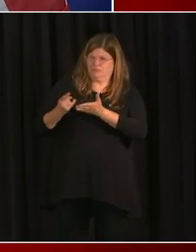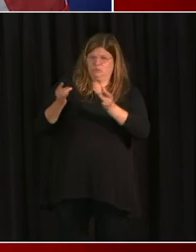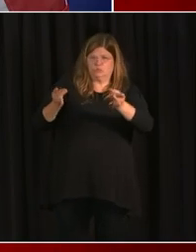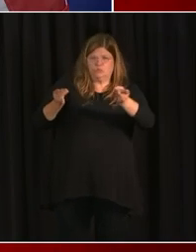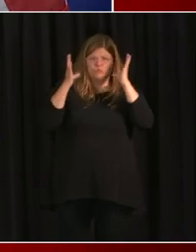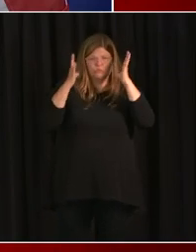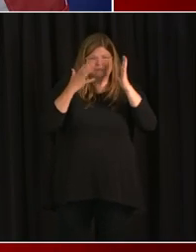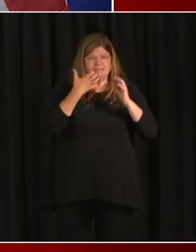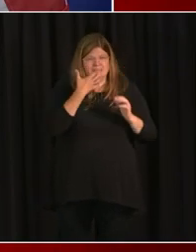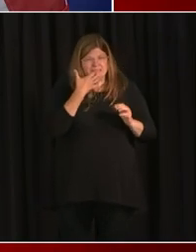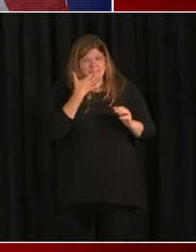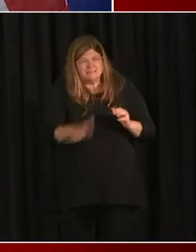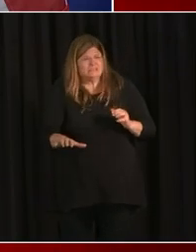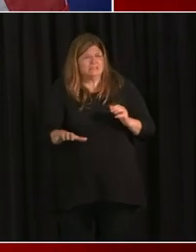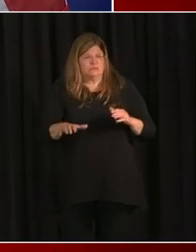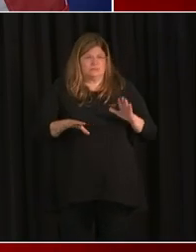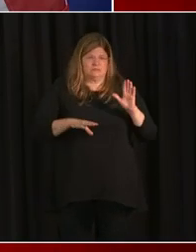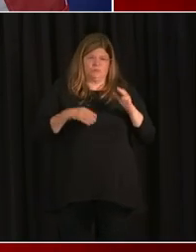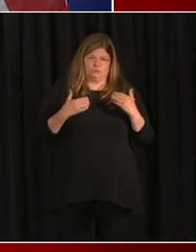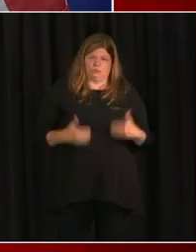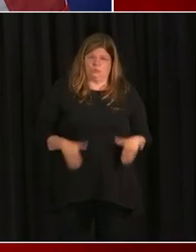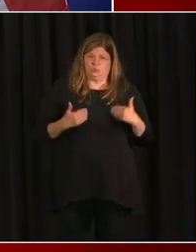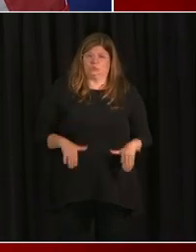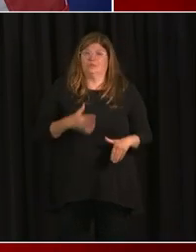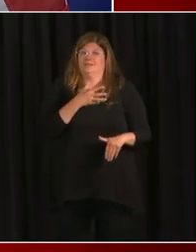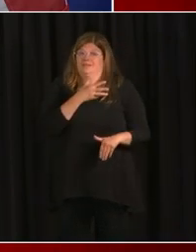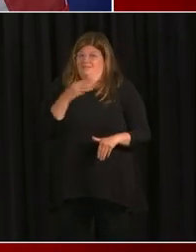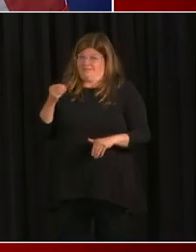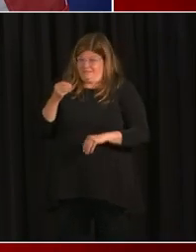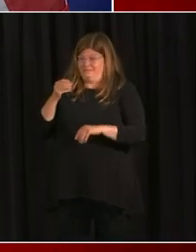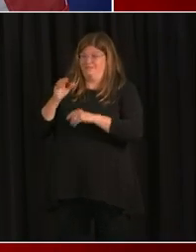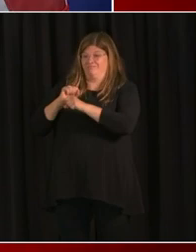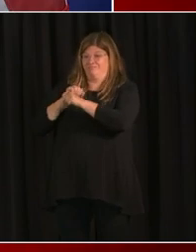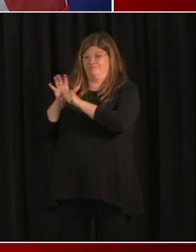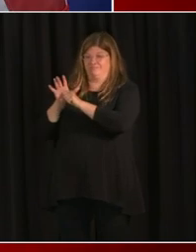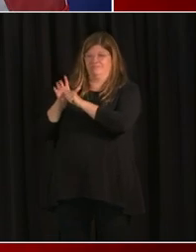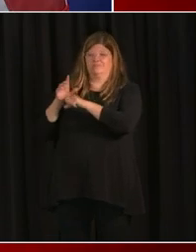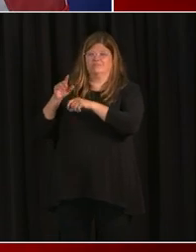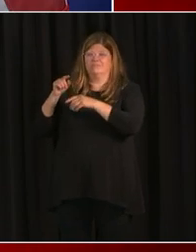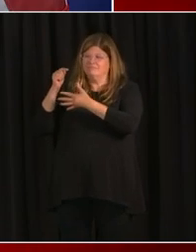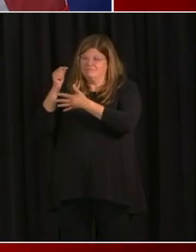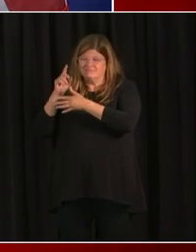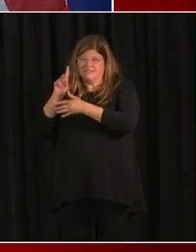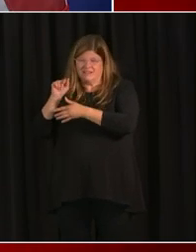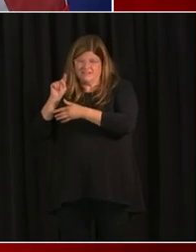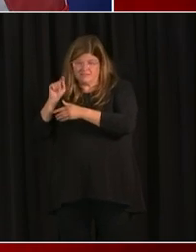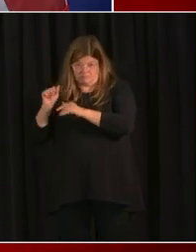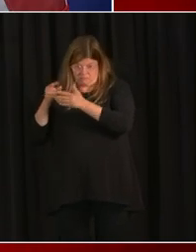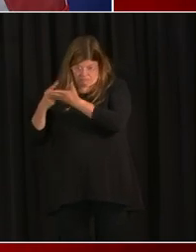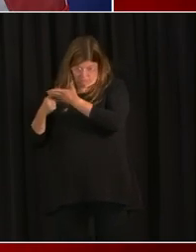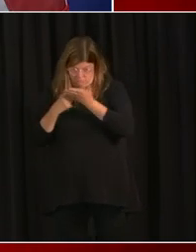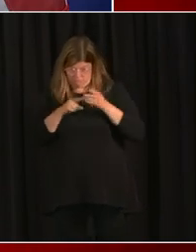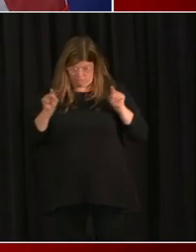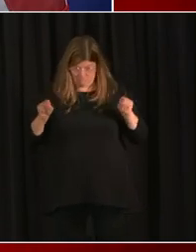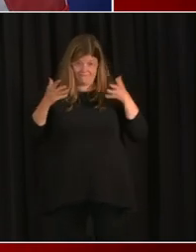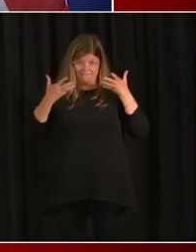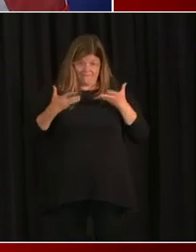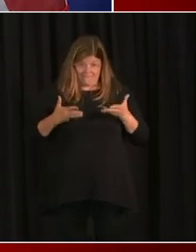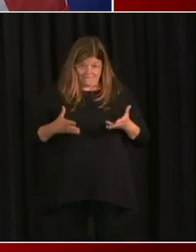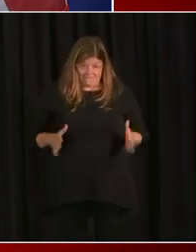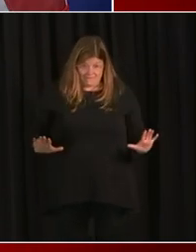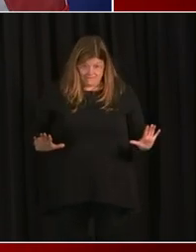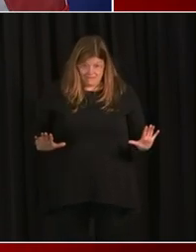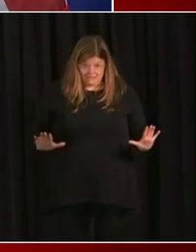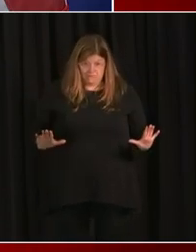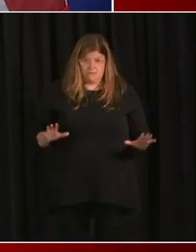emergency and COVID-19. We are in the middle, I don't have to tell you, of